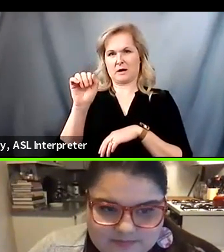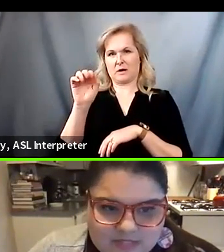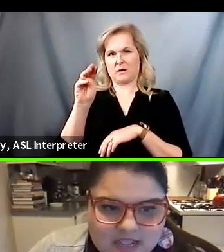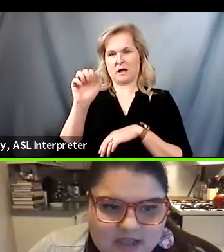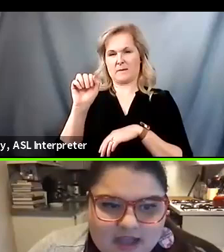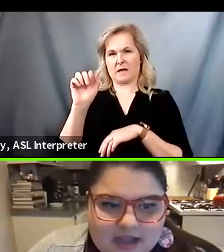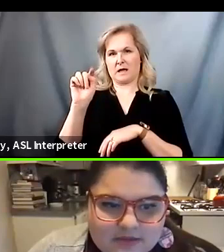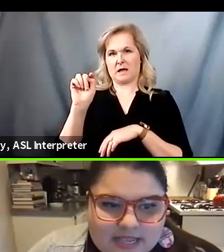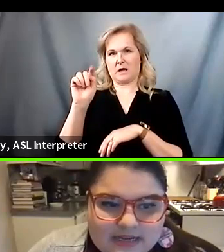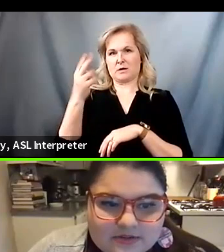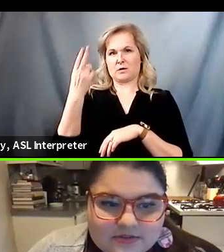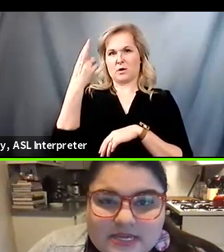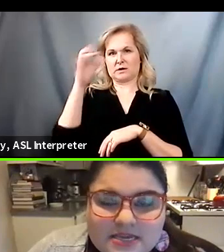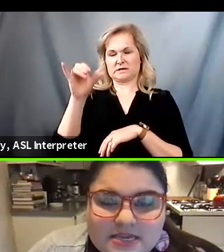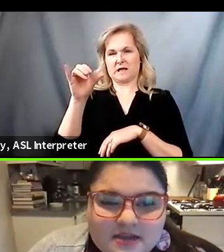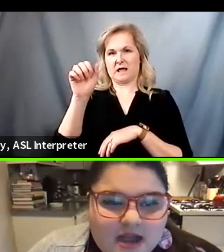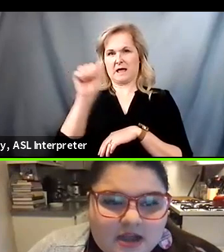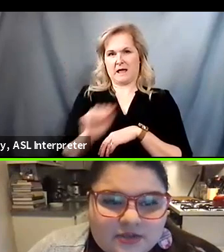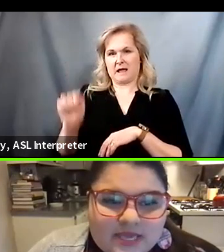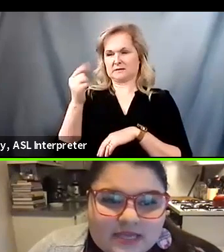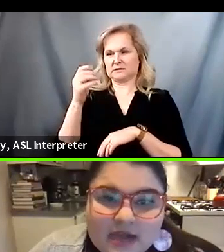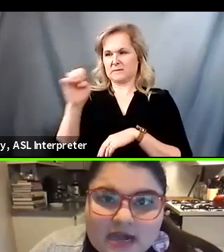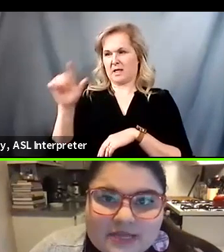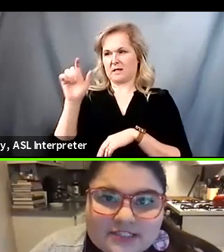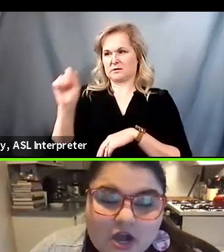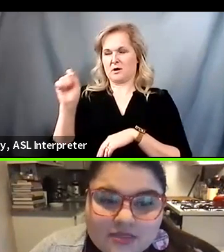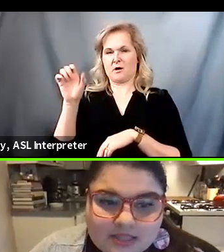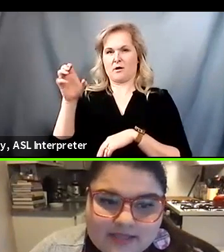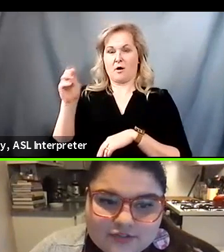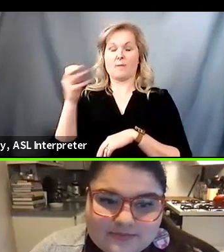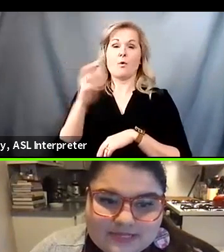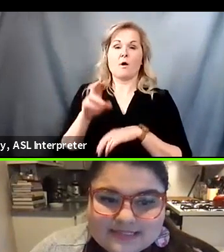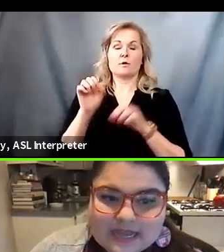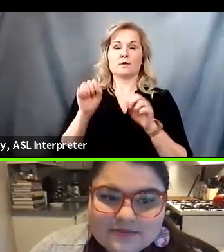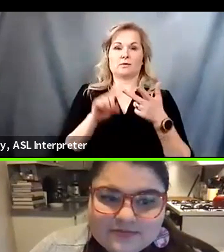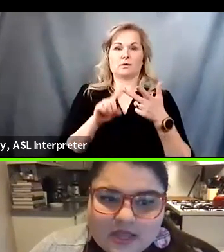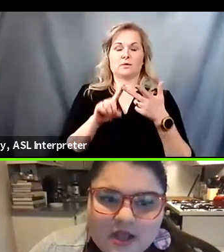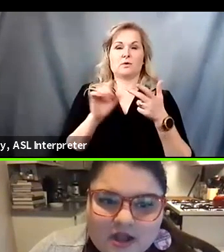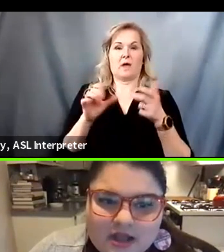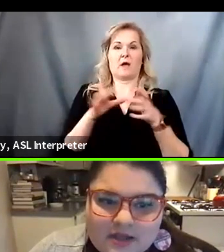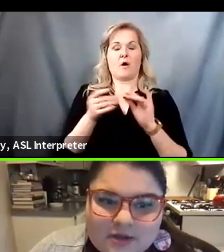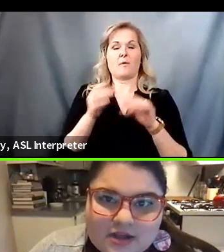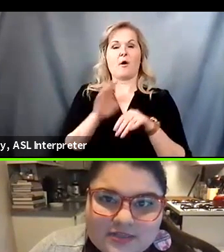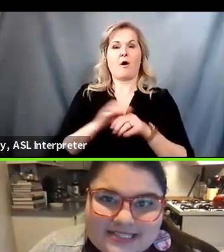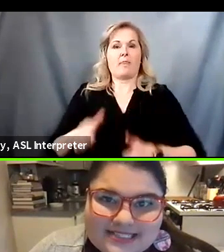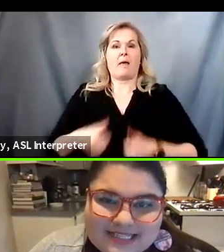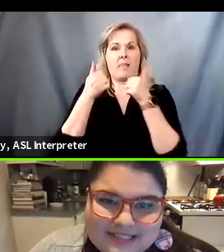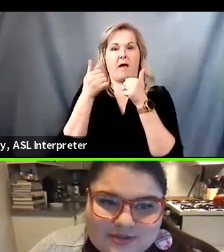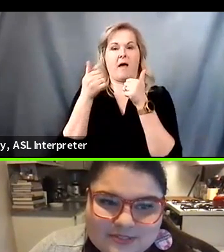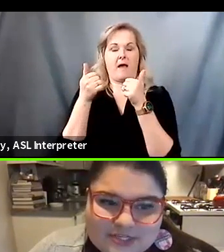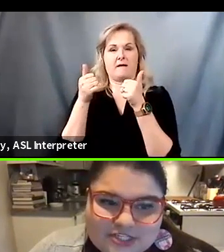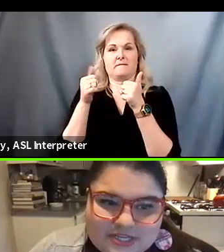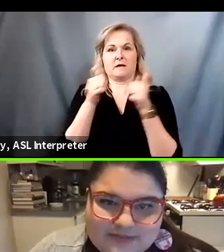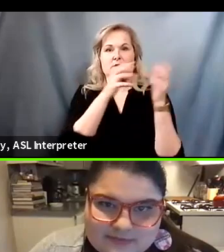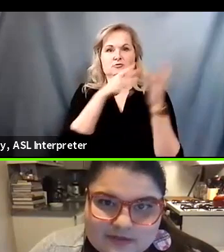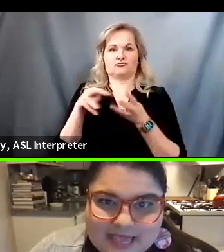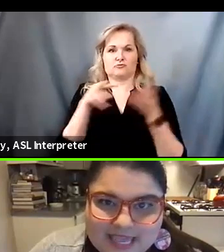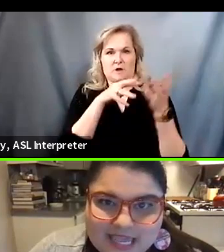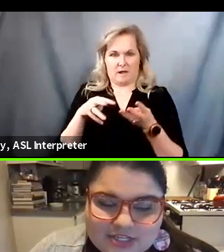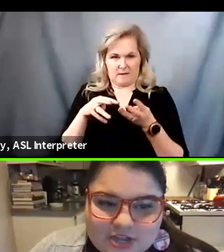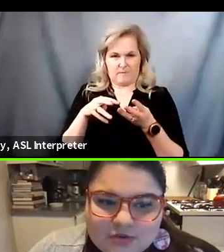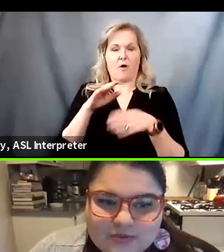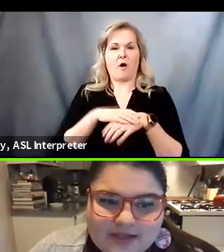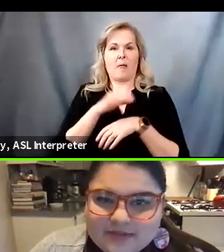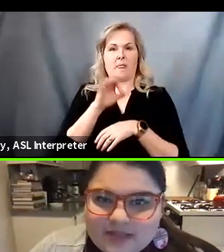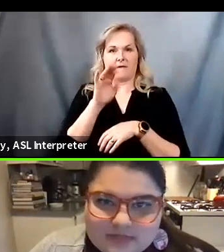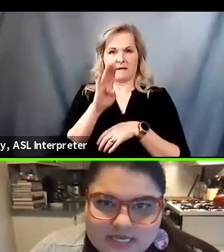unsettlingdramaturgy@gmail.com. And number three, you can comment on the live stream itself on the Unsettling Dramaturgy Facebook